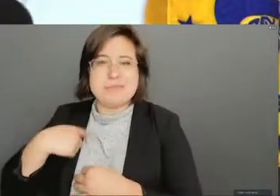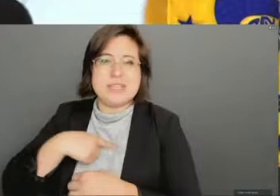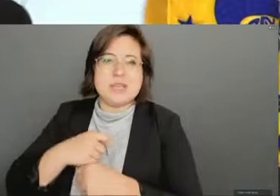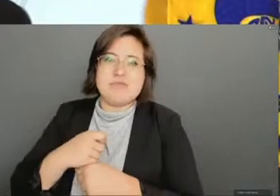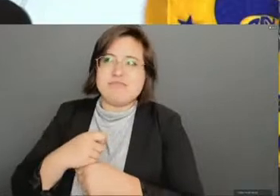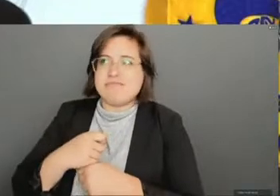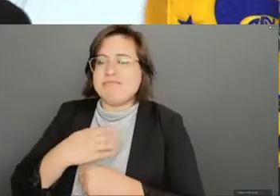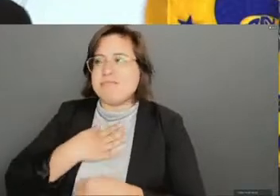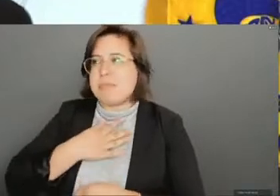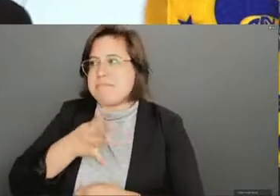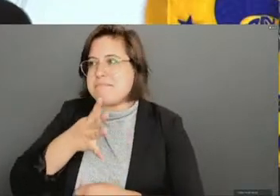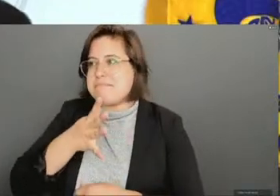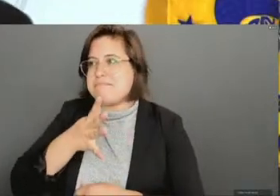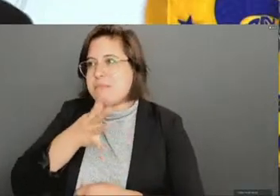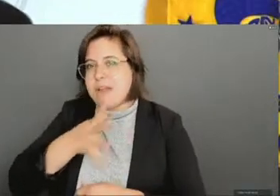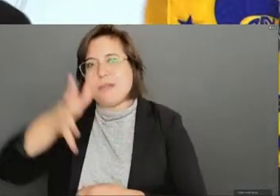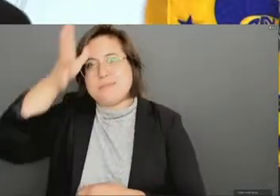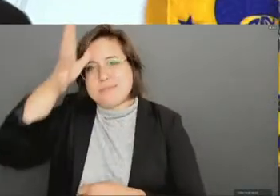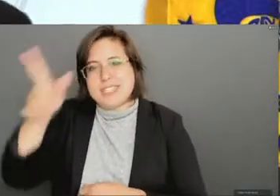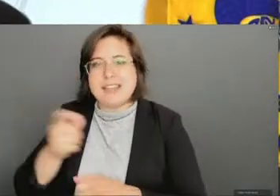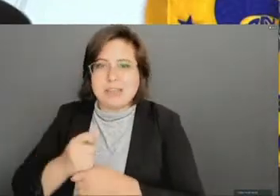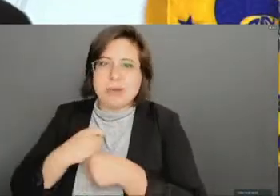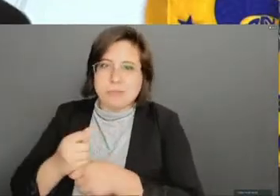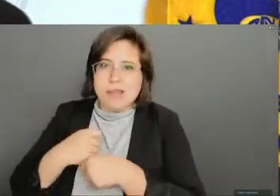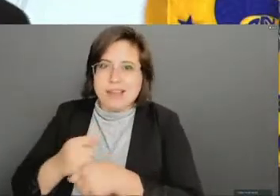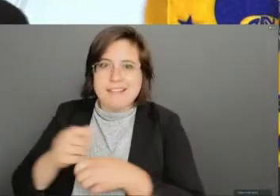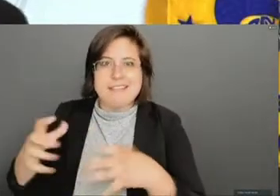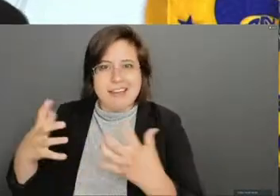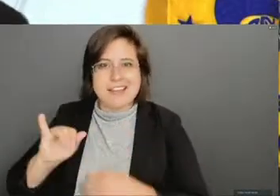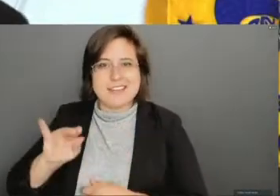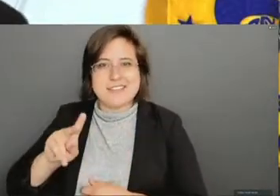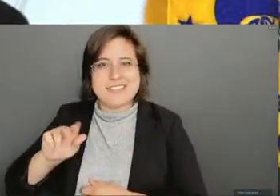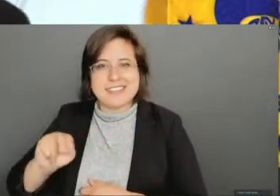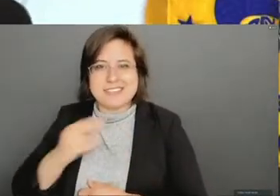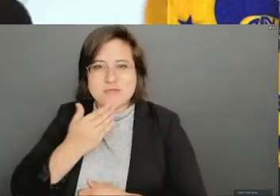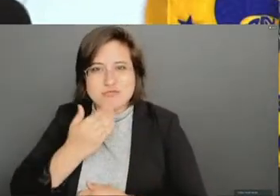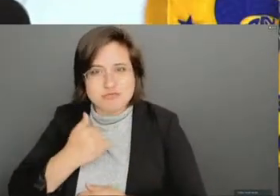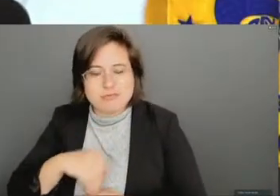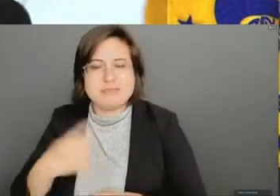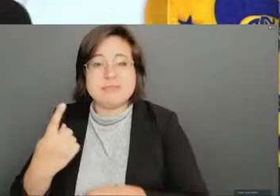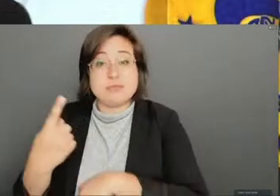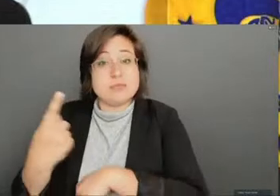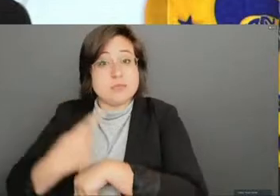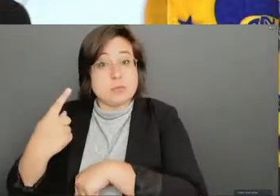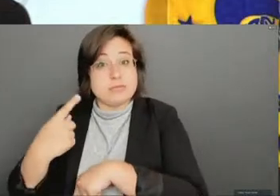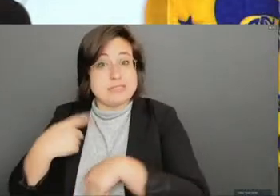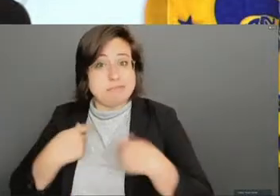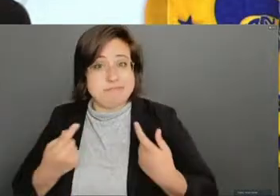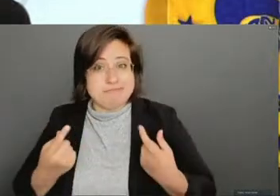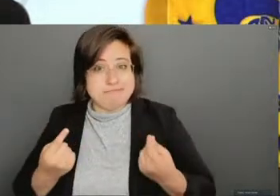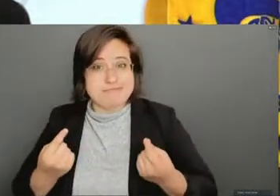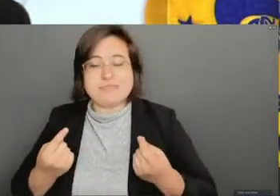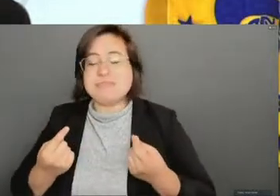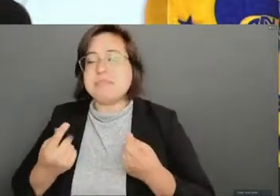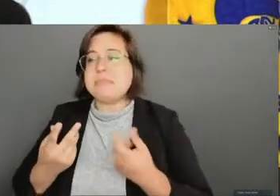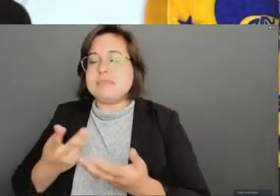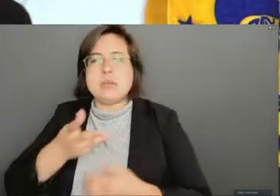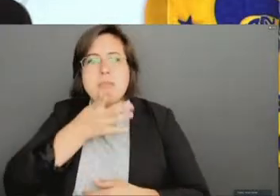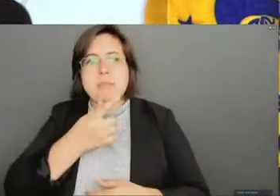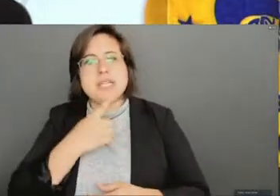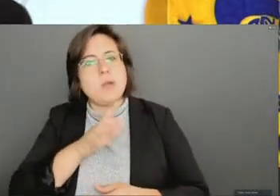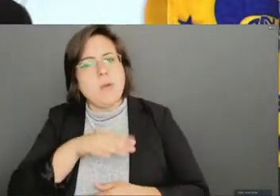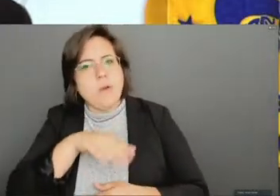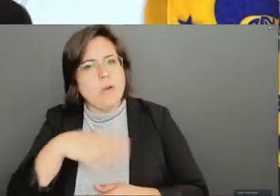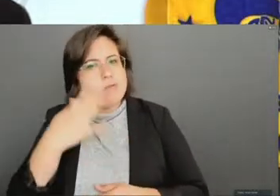my mom and dad used to make a whole bunch of different types of Indian sweets. And this one day in particular, my mom said, well, why don't